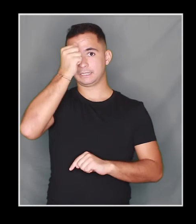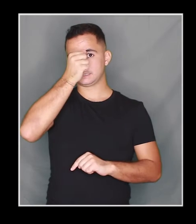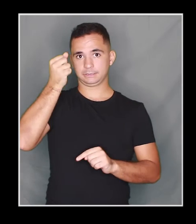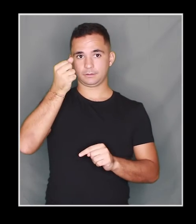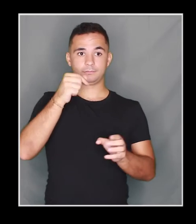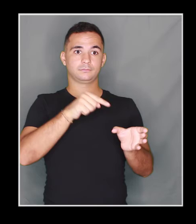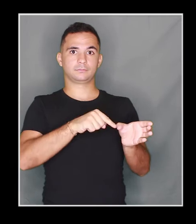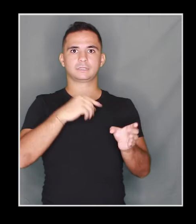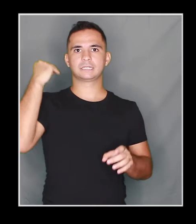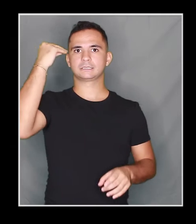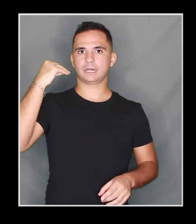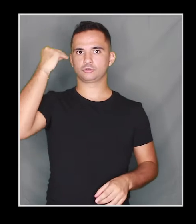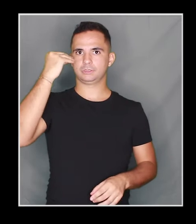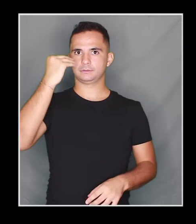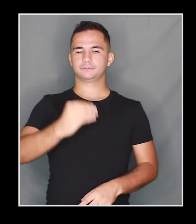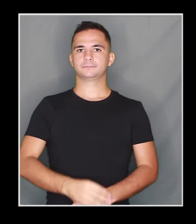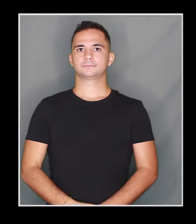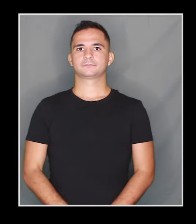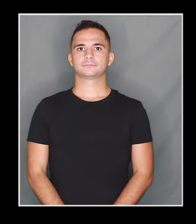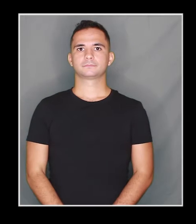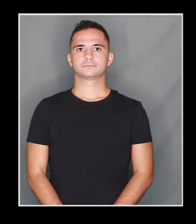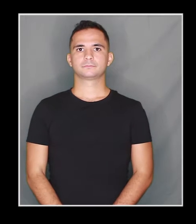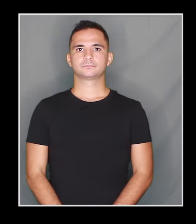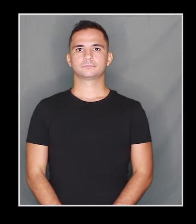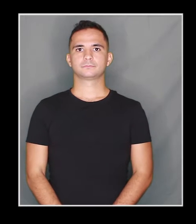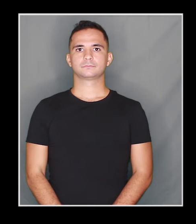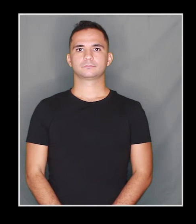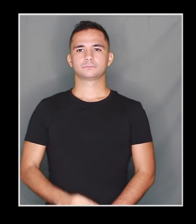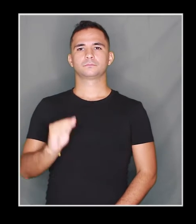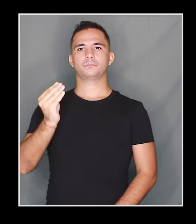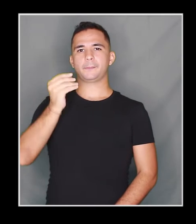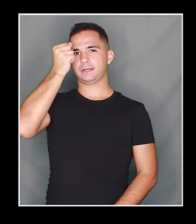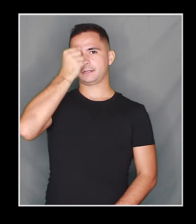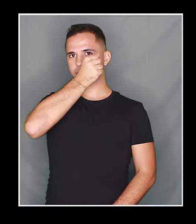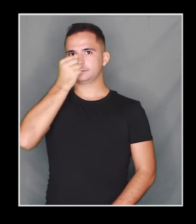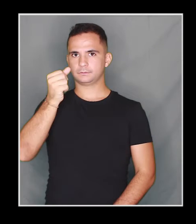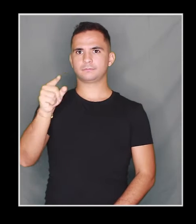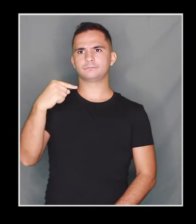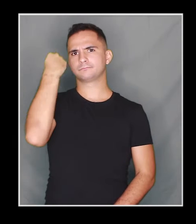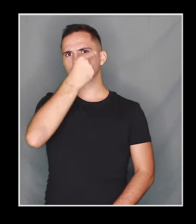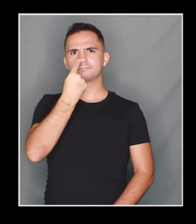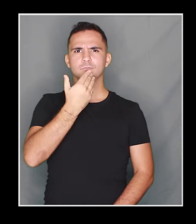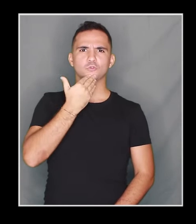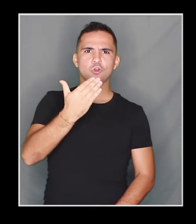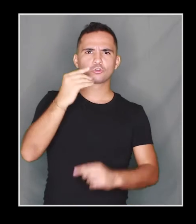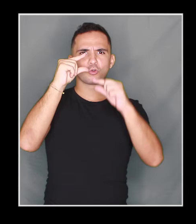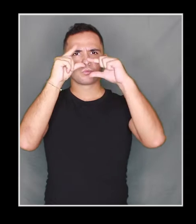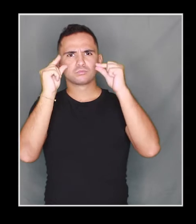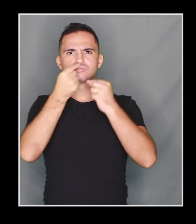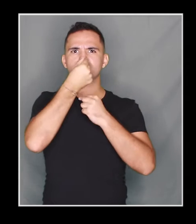Saracens. Christian warriors have kind and symmetrical faces. They wear a skirt, faroncina,